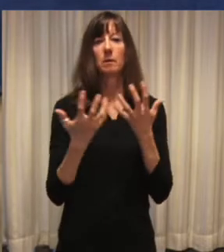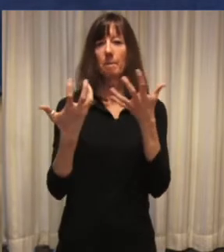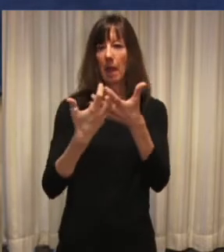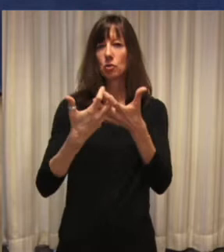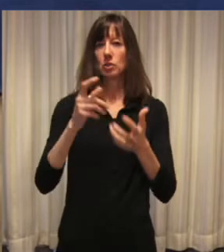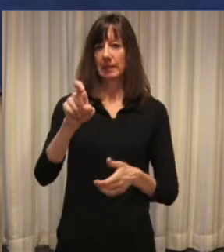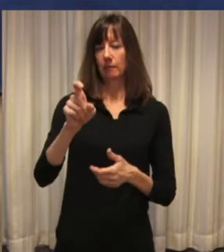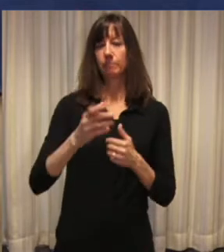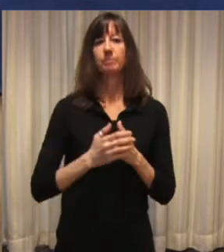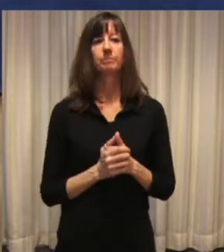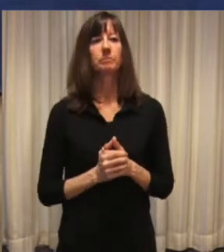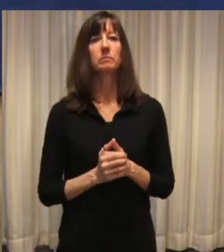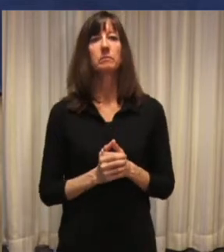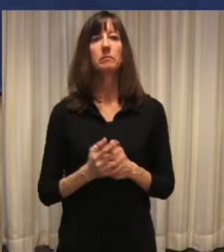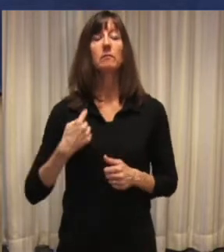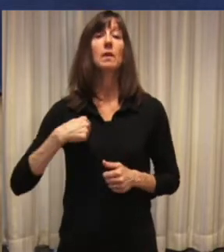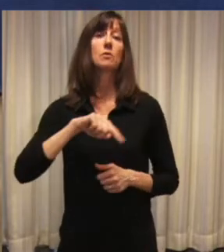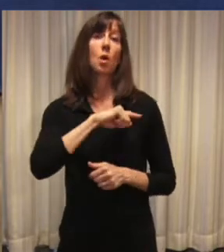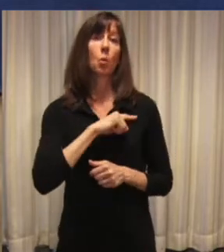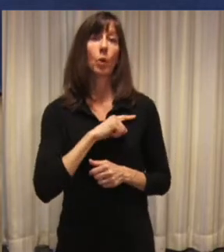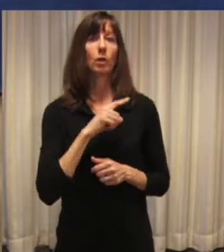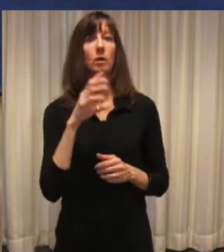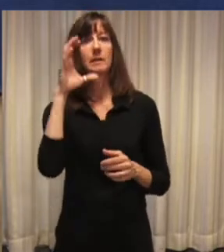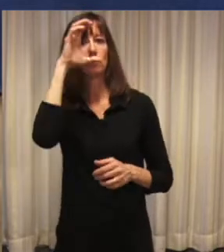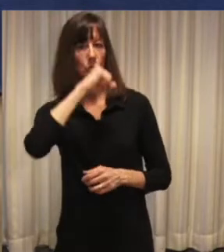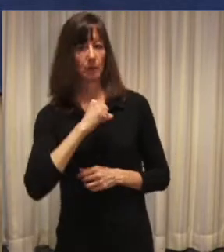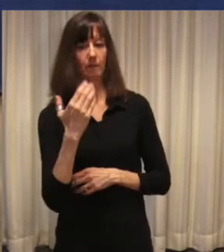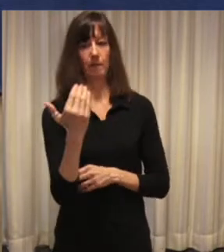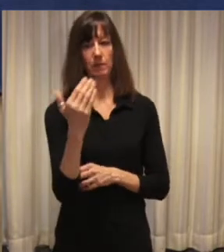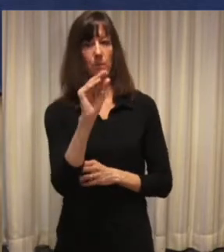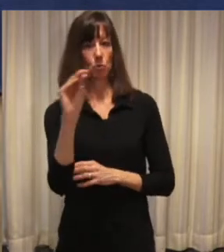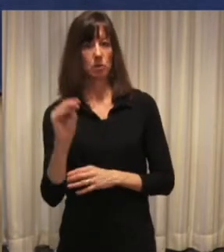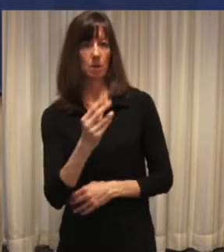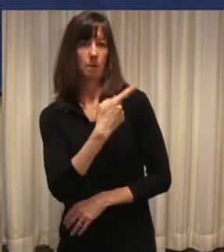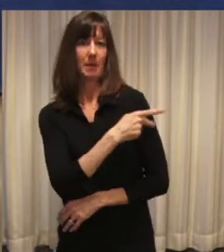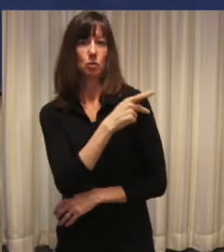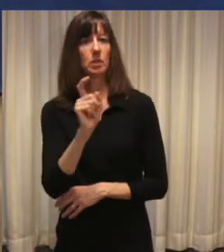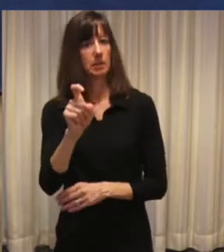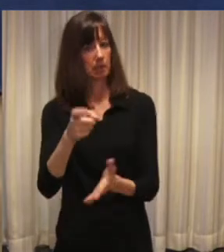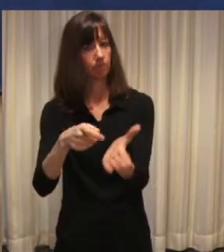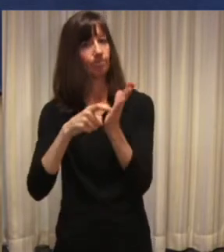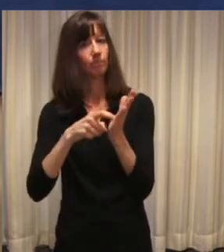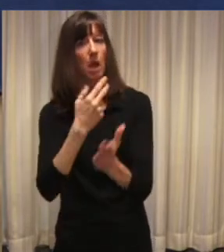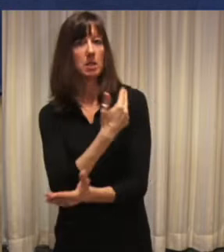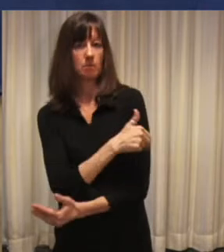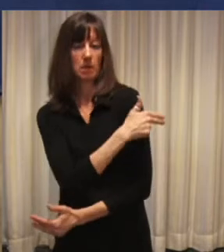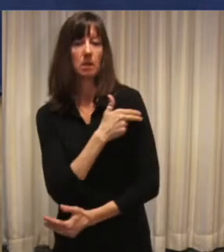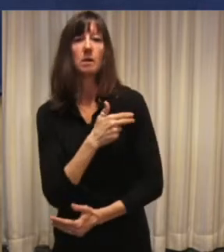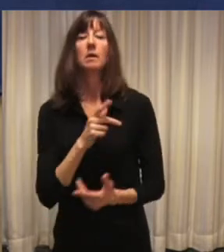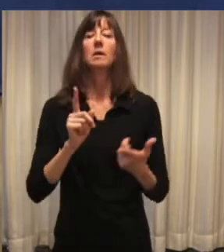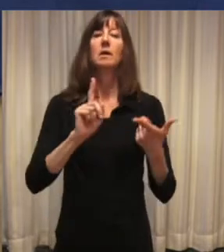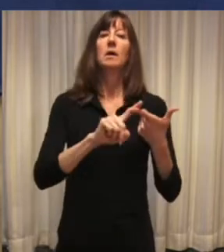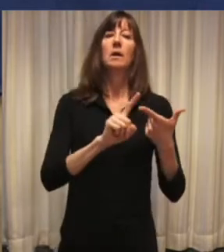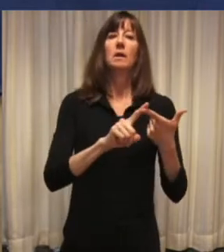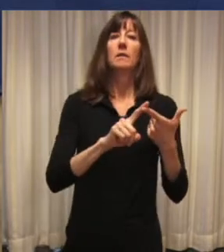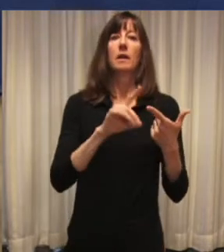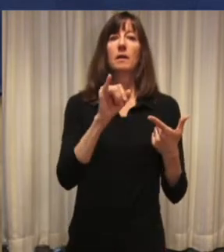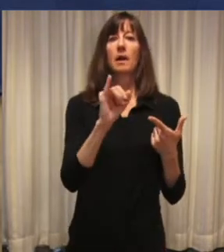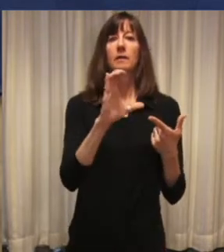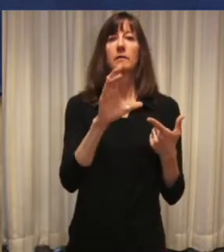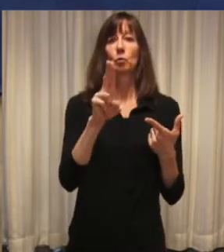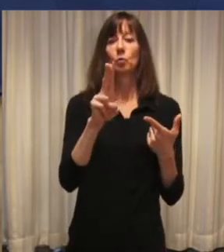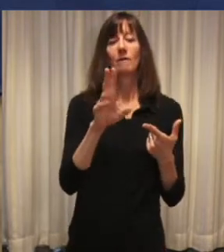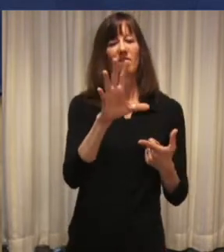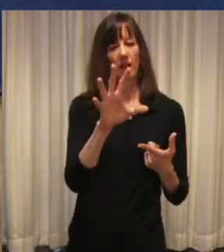all patients, we estimate 15% will need hospitalization. We're using a 5% ICU projection, so 5% will